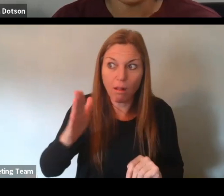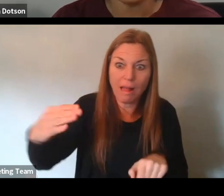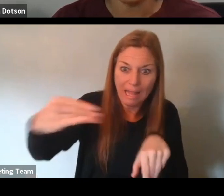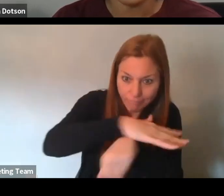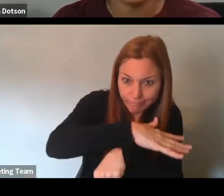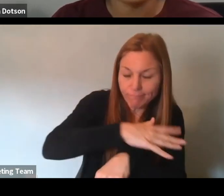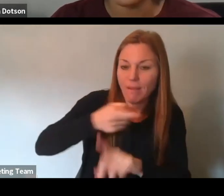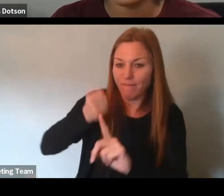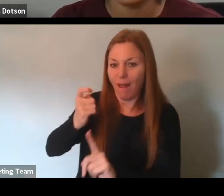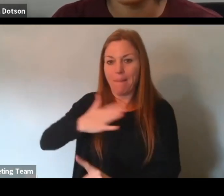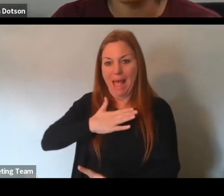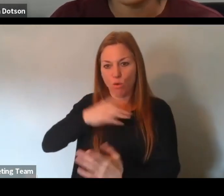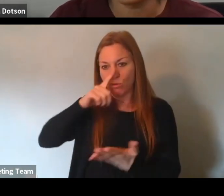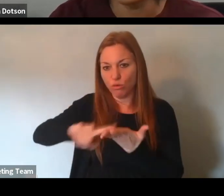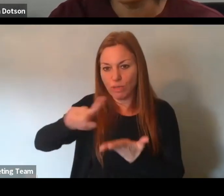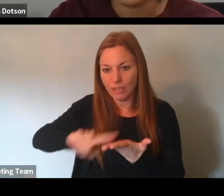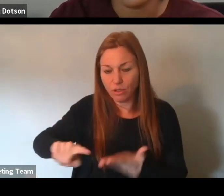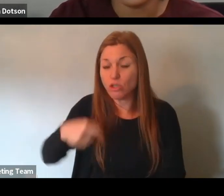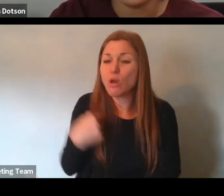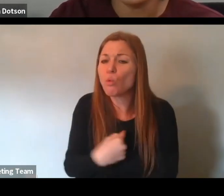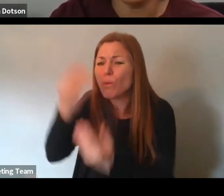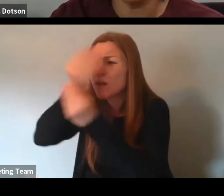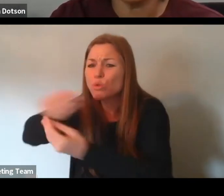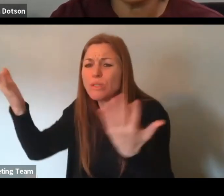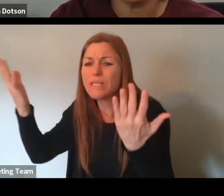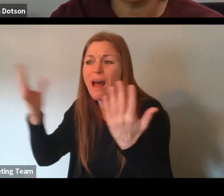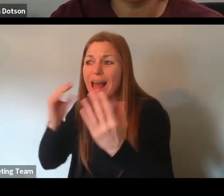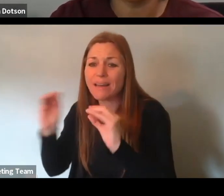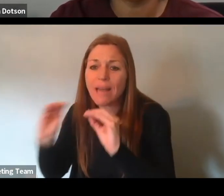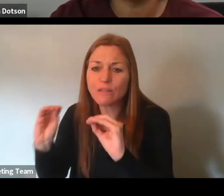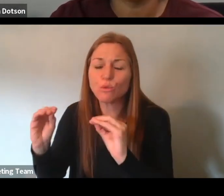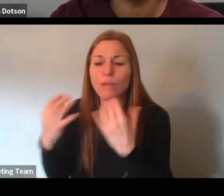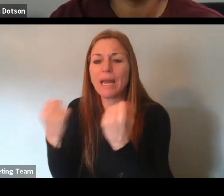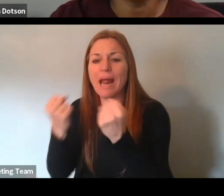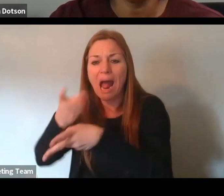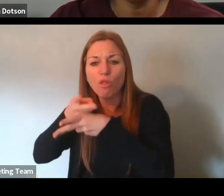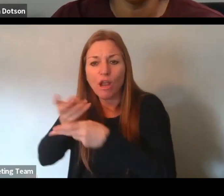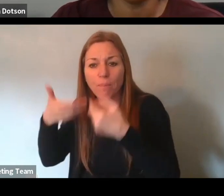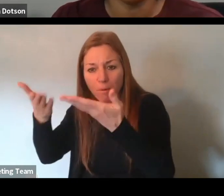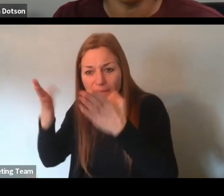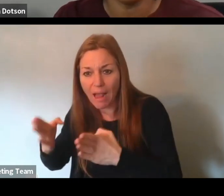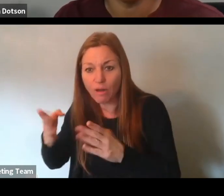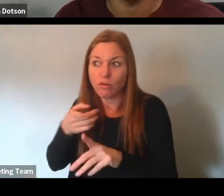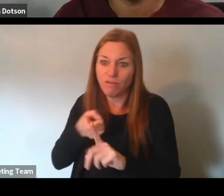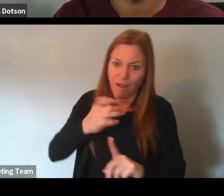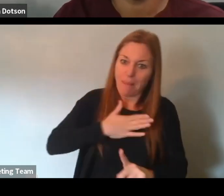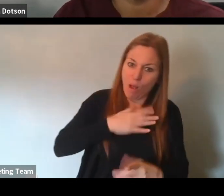by research that is representative, and this is not at all representative.